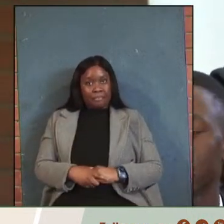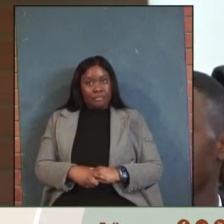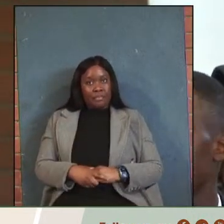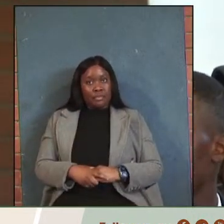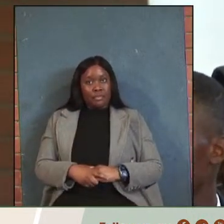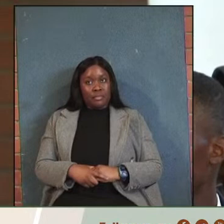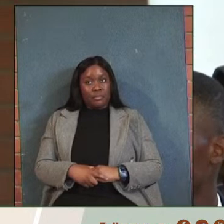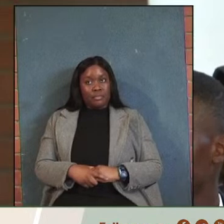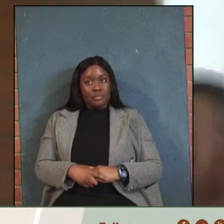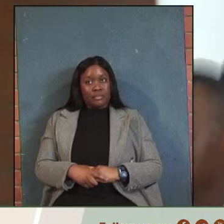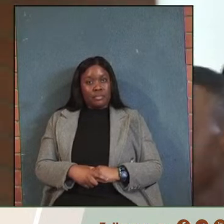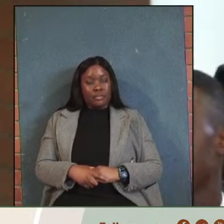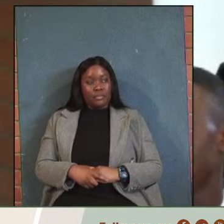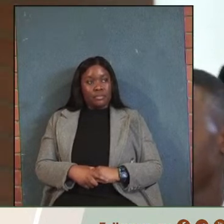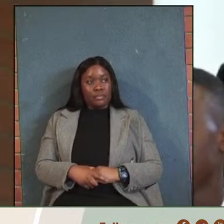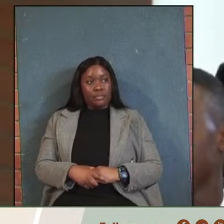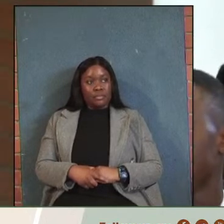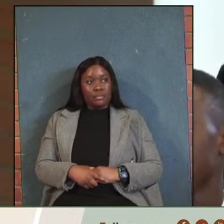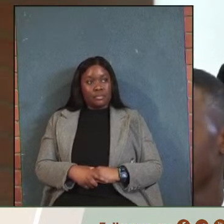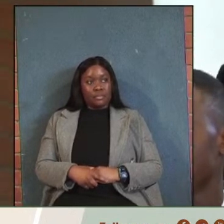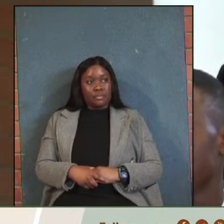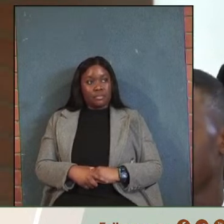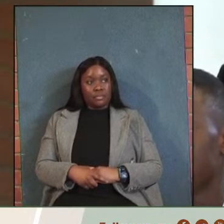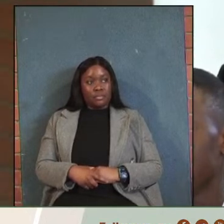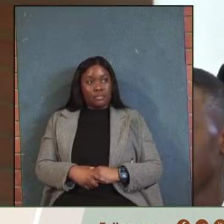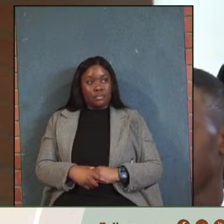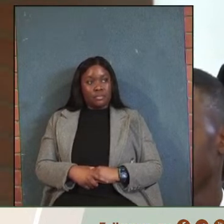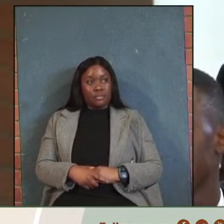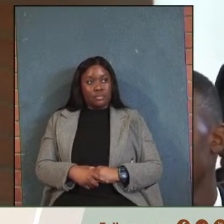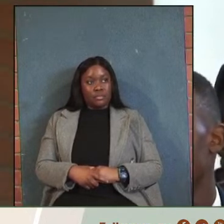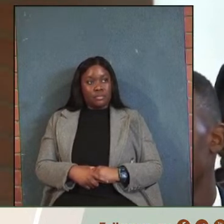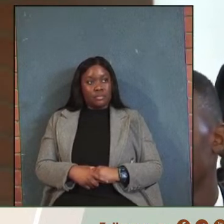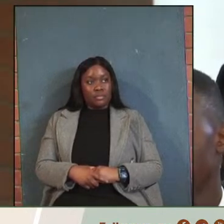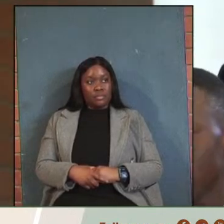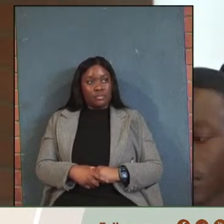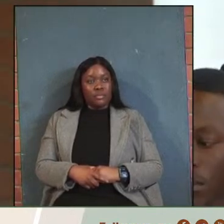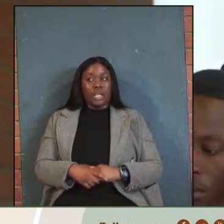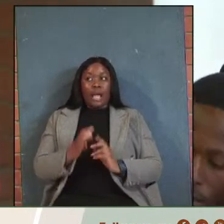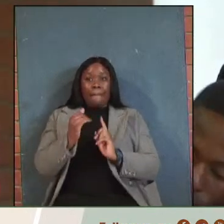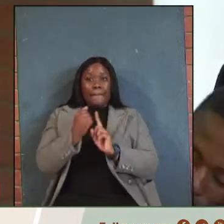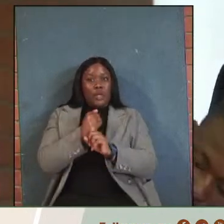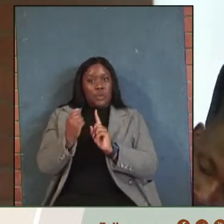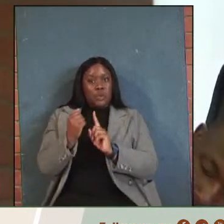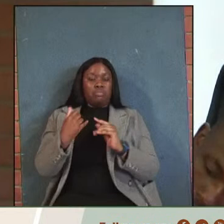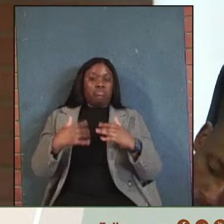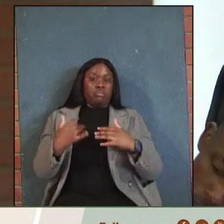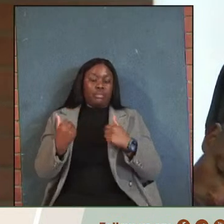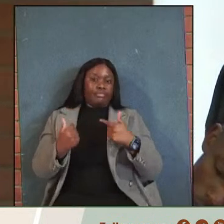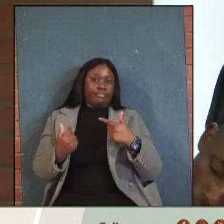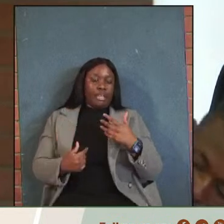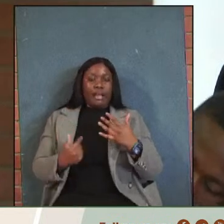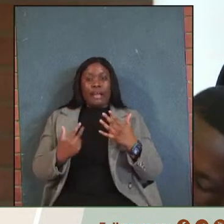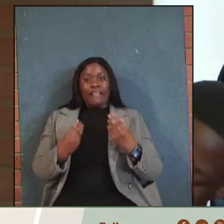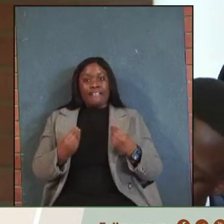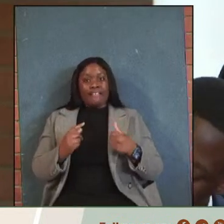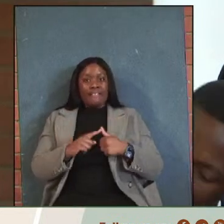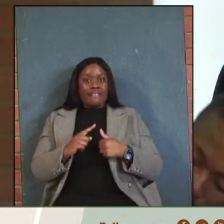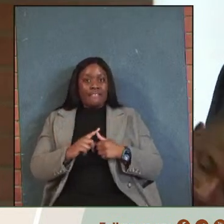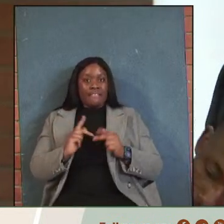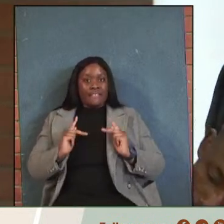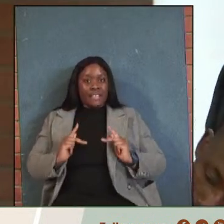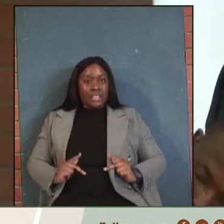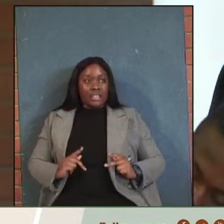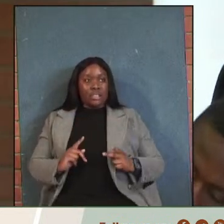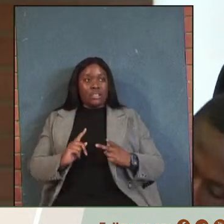to unfairly or improperly gain benefit. Abuse can come in many forms, such as physical